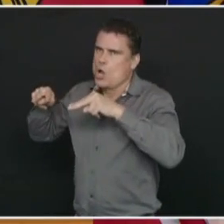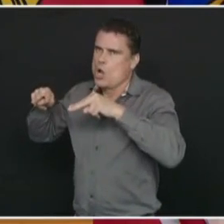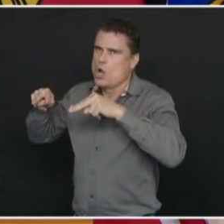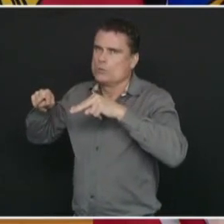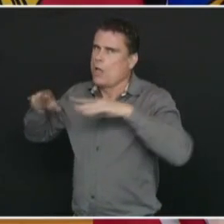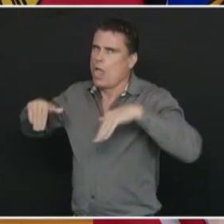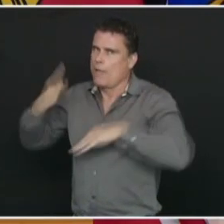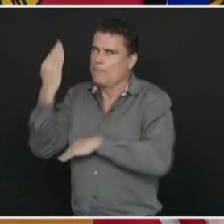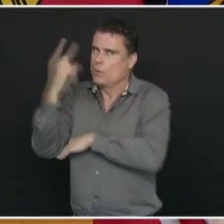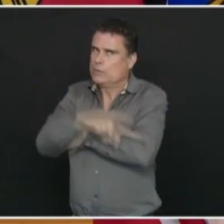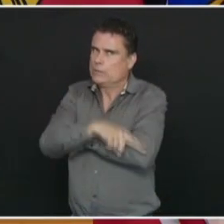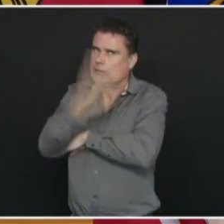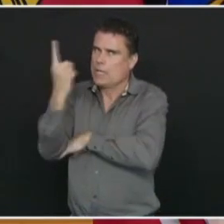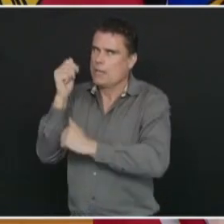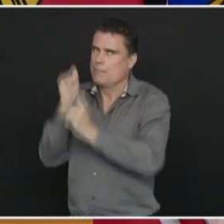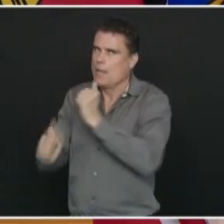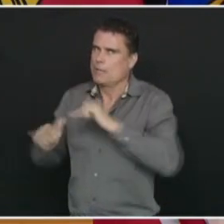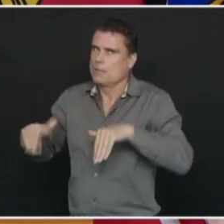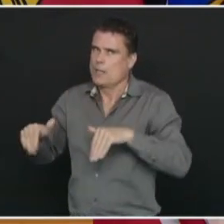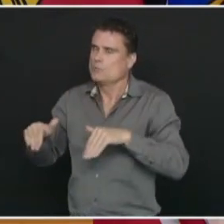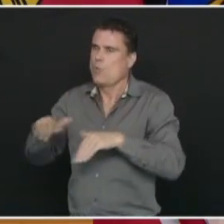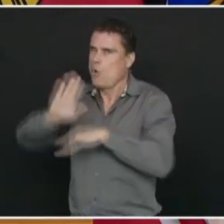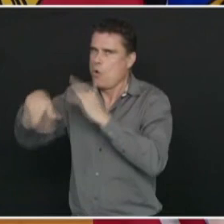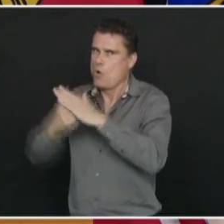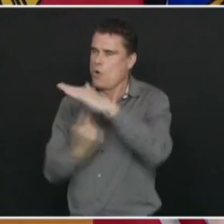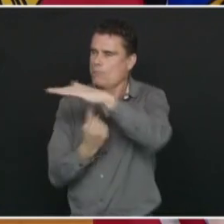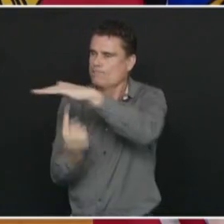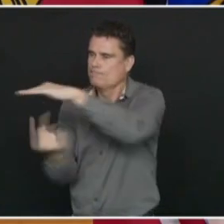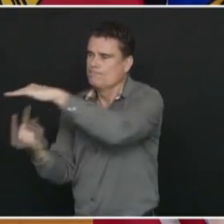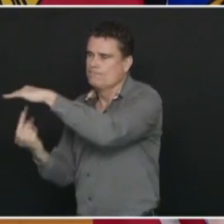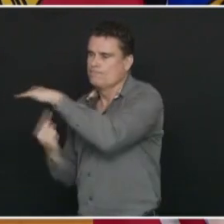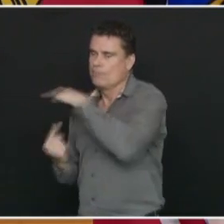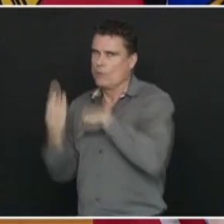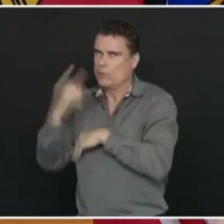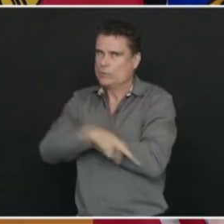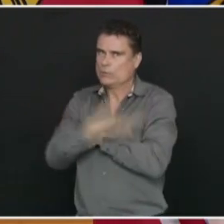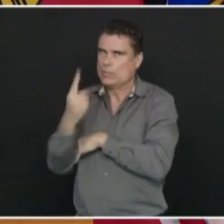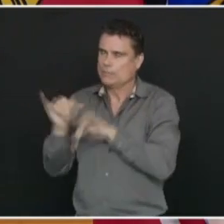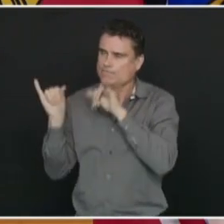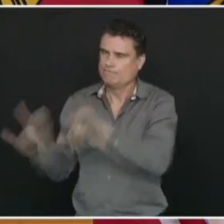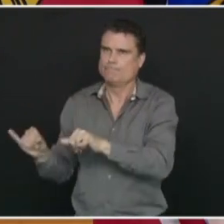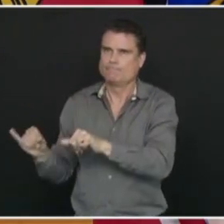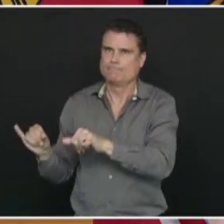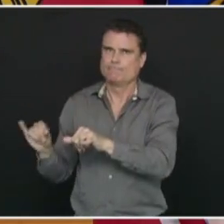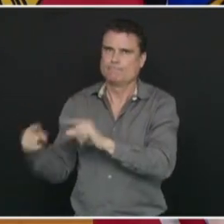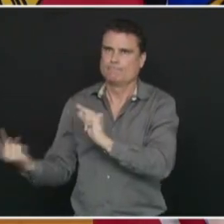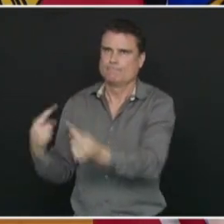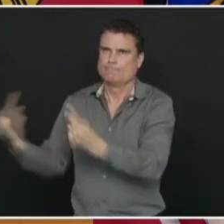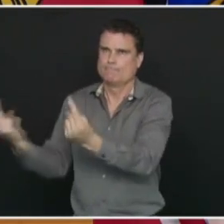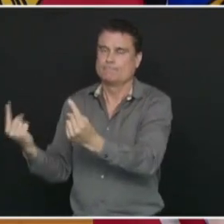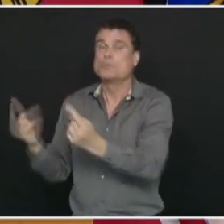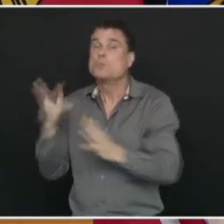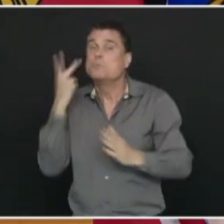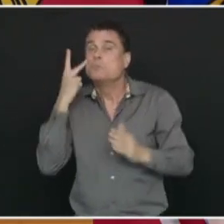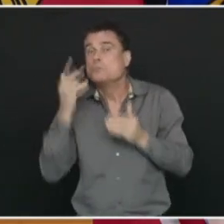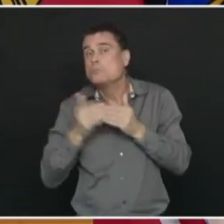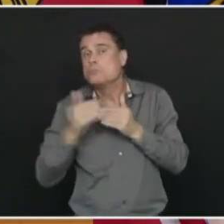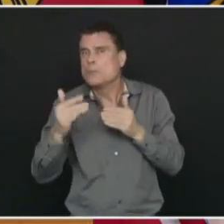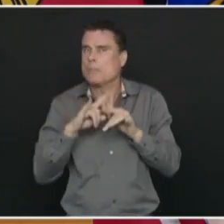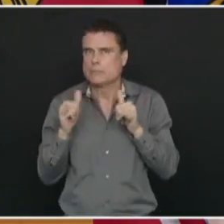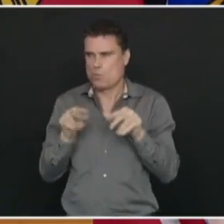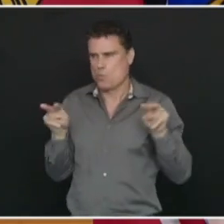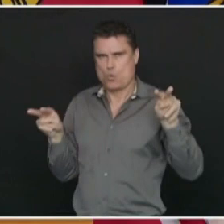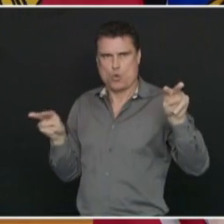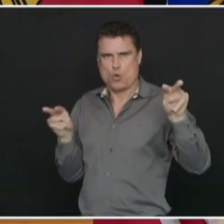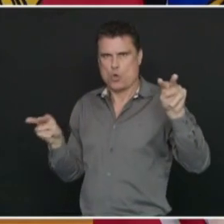in a reasonable place. I won't ever say good at this point because we know there's continuing challenges, but as